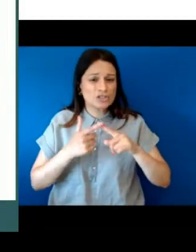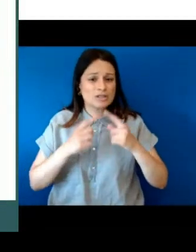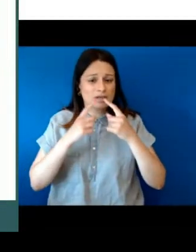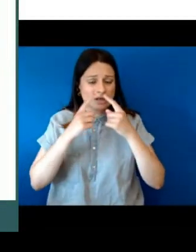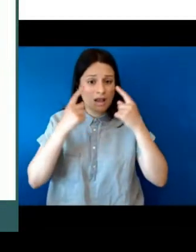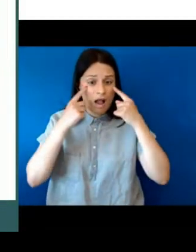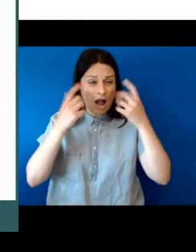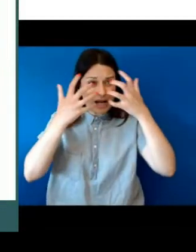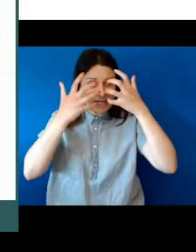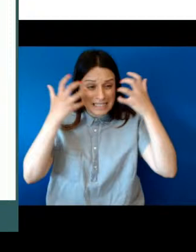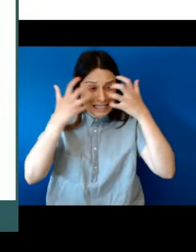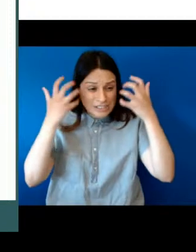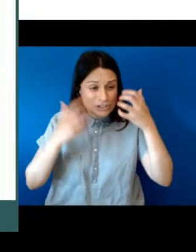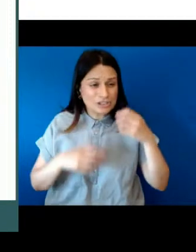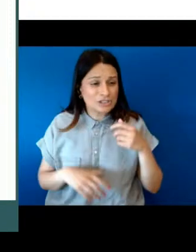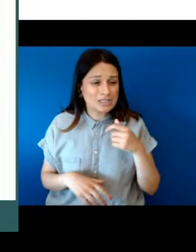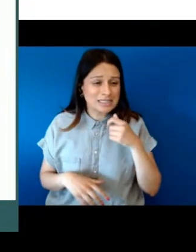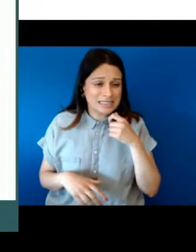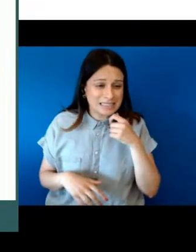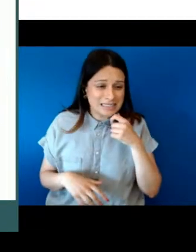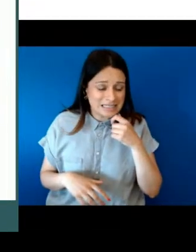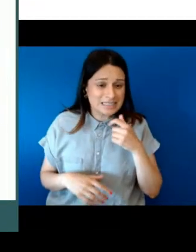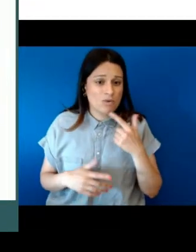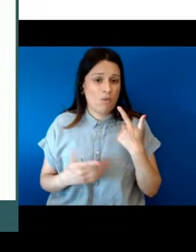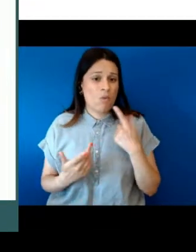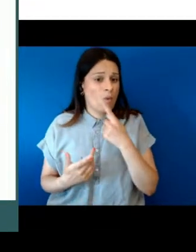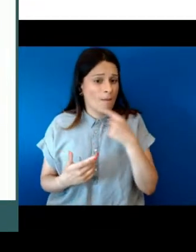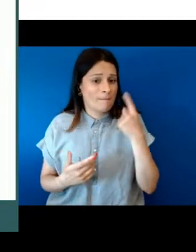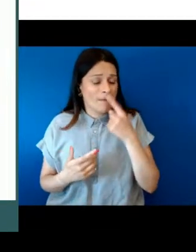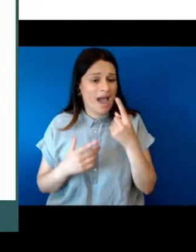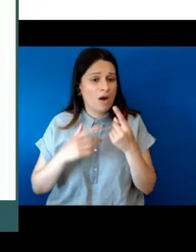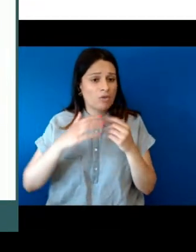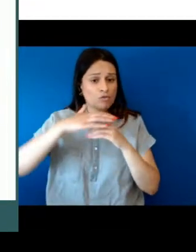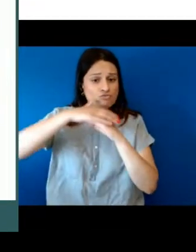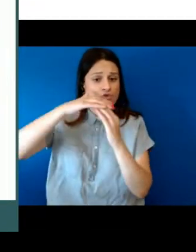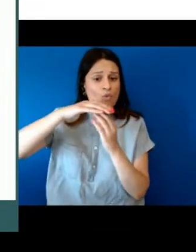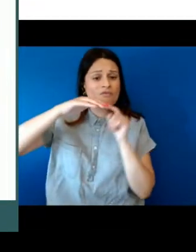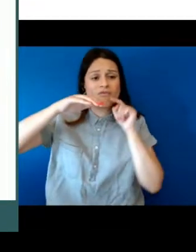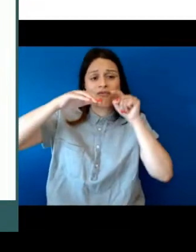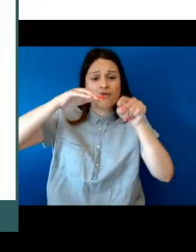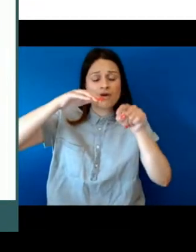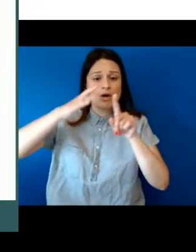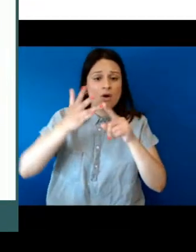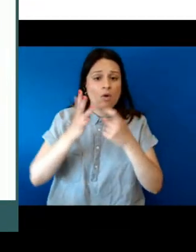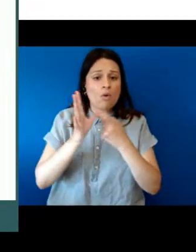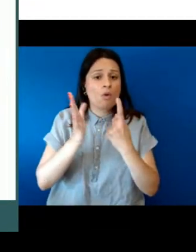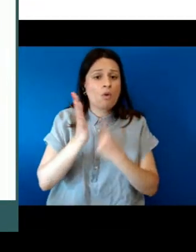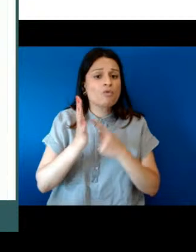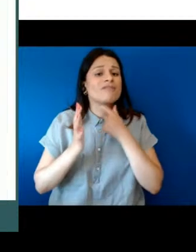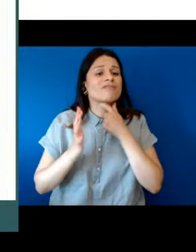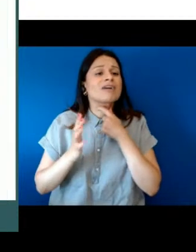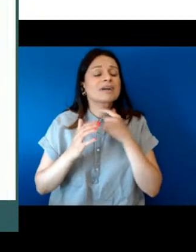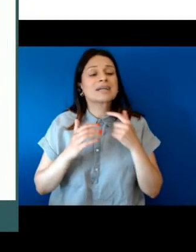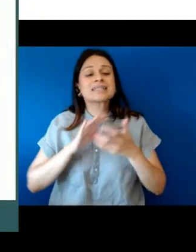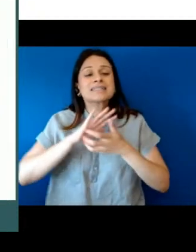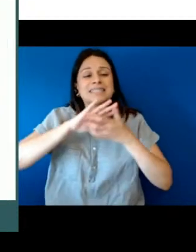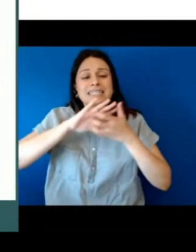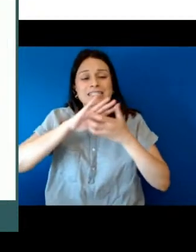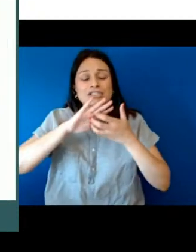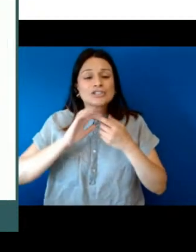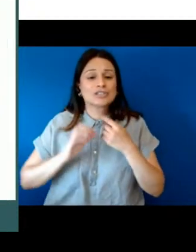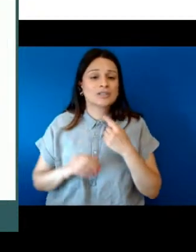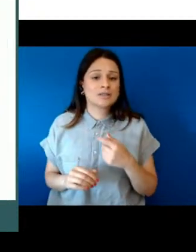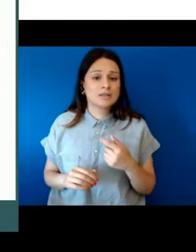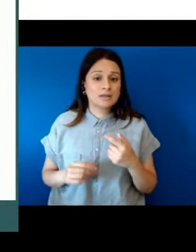It's can be itching of the mouth, the roof of the mouth, the oropharynx. It can be itching just in the